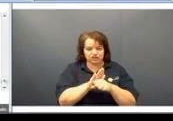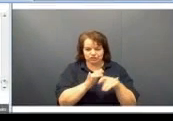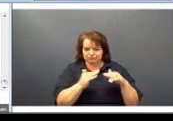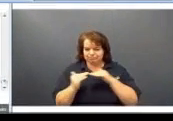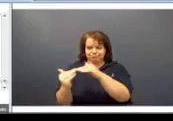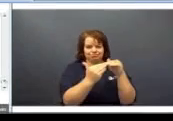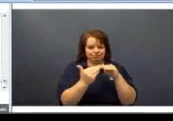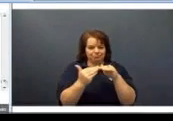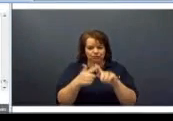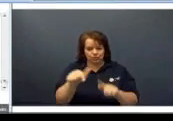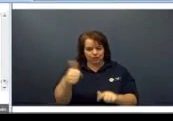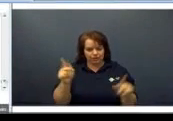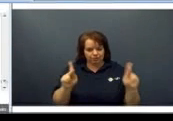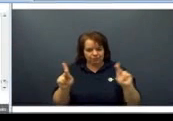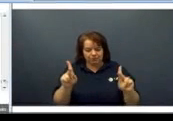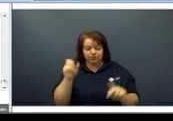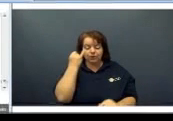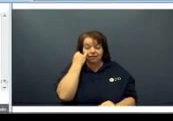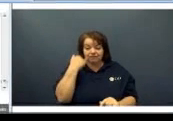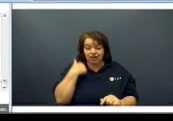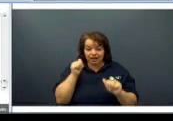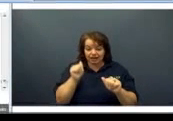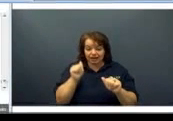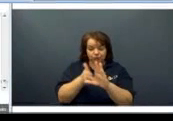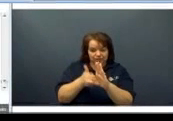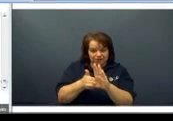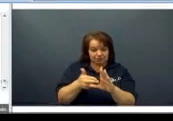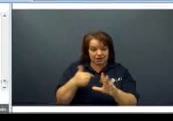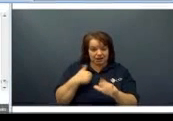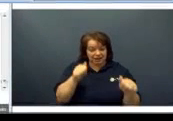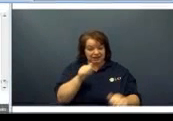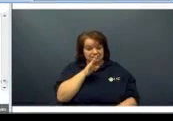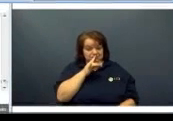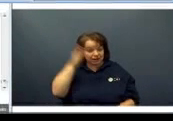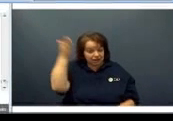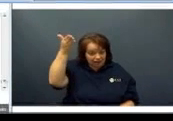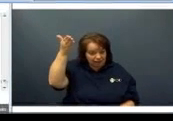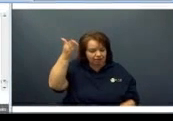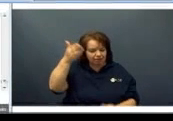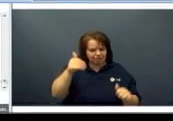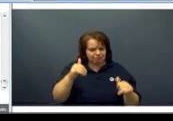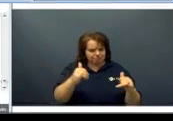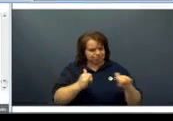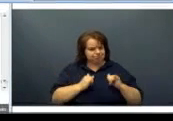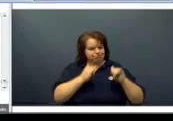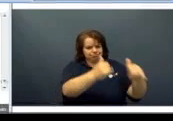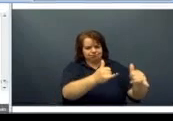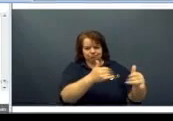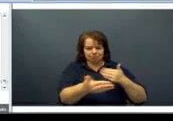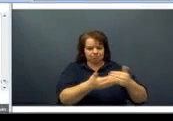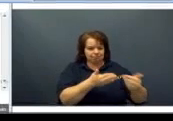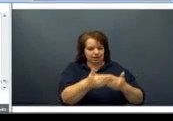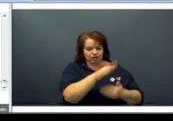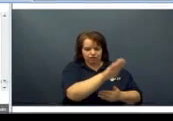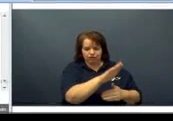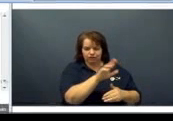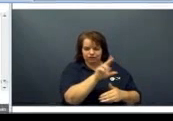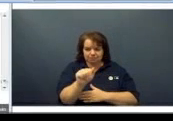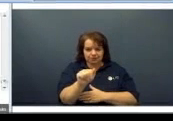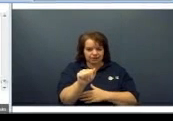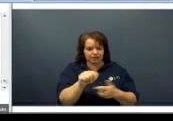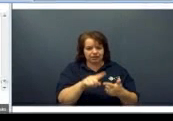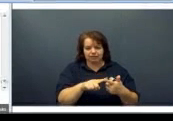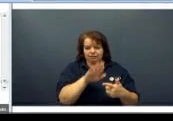But we have to make it just like everybody else can. So if I get to participate and I get to speak, so should everybody else, regardless